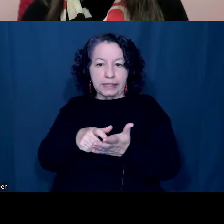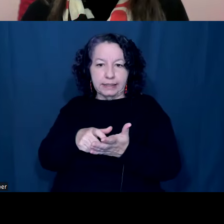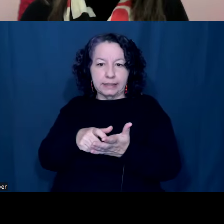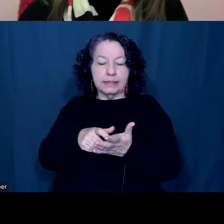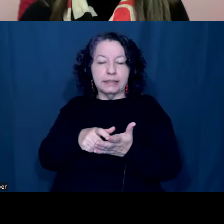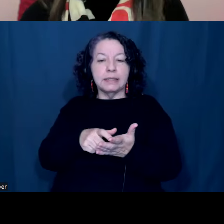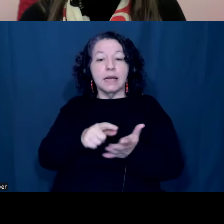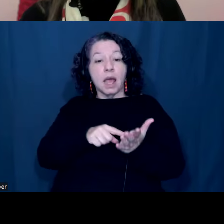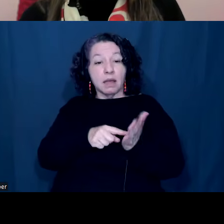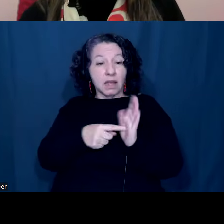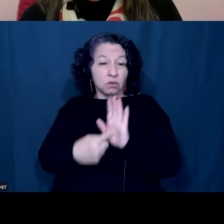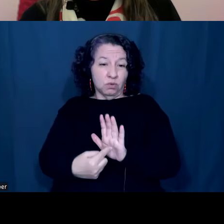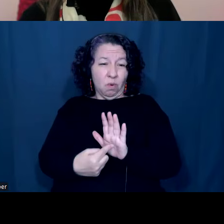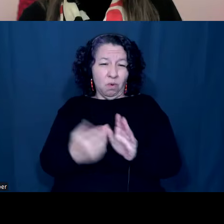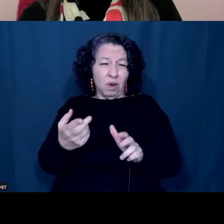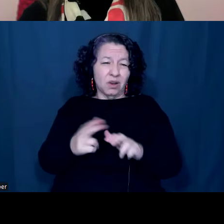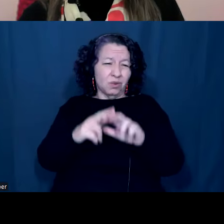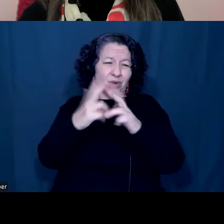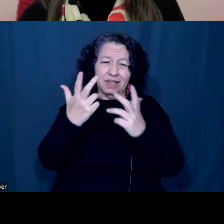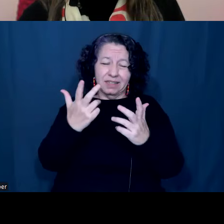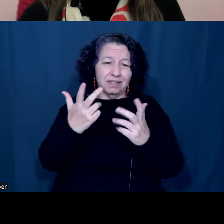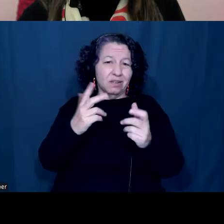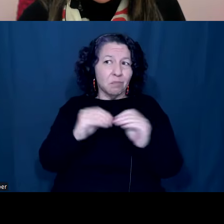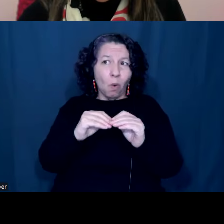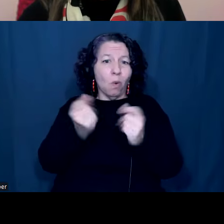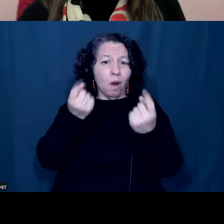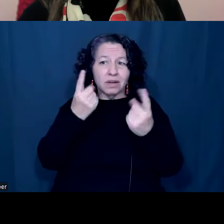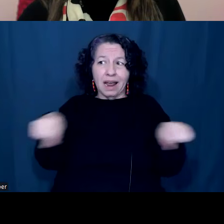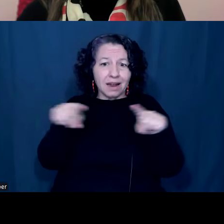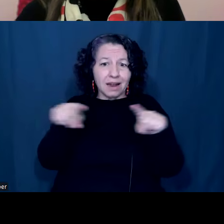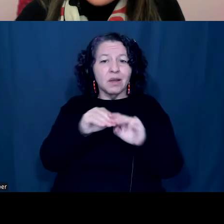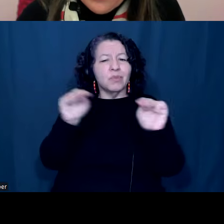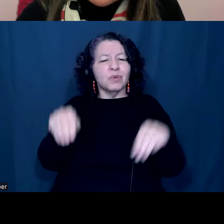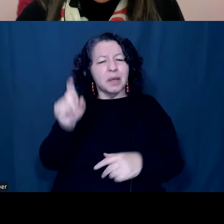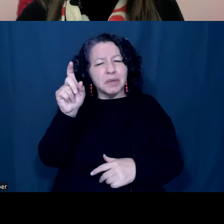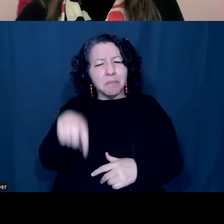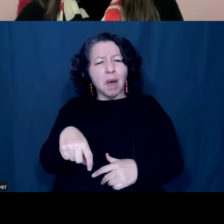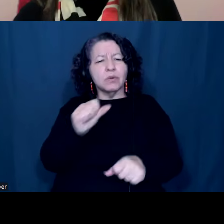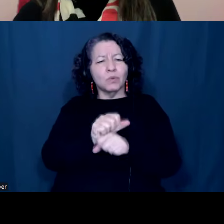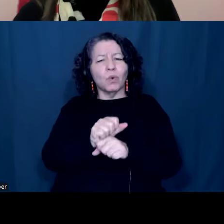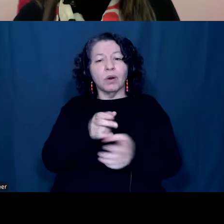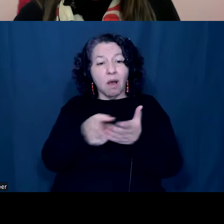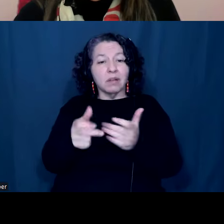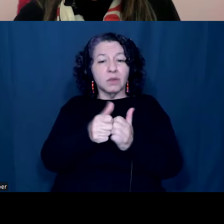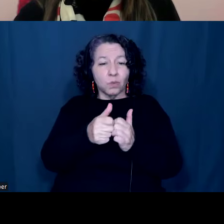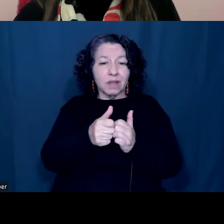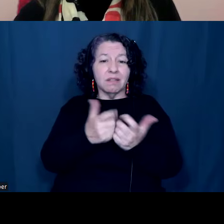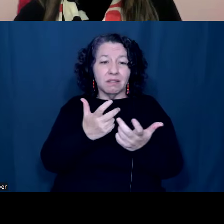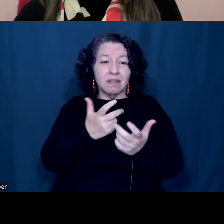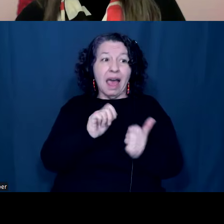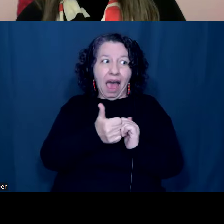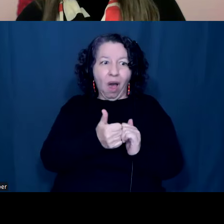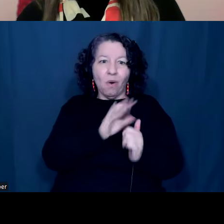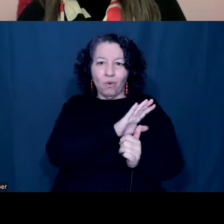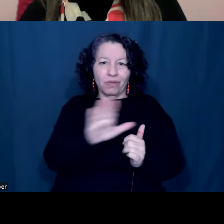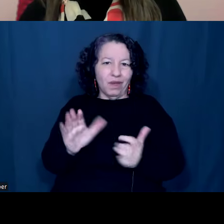growing understanding that museums must reckon honestly with how collections were formed,